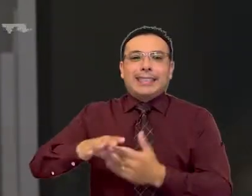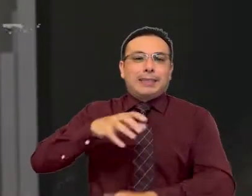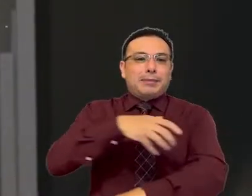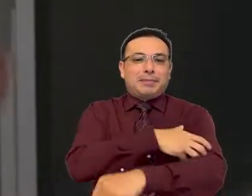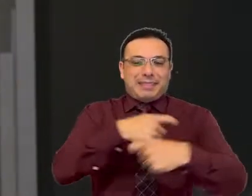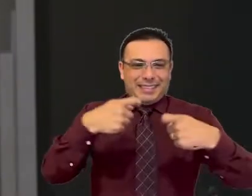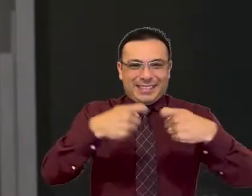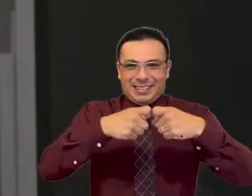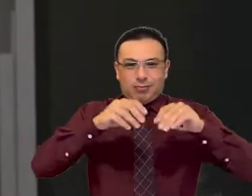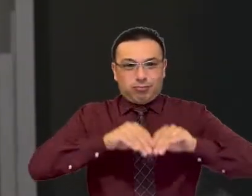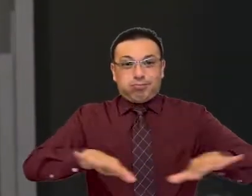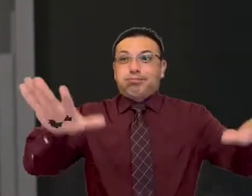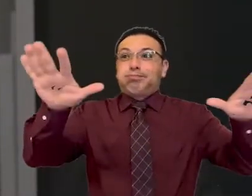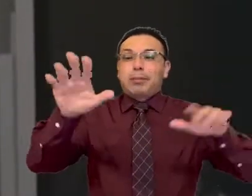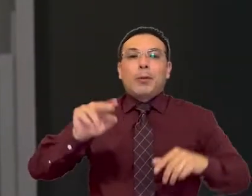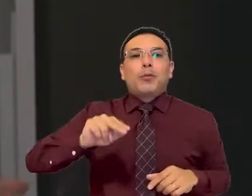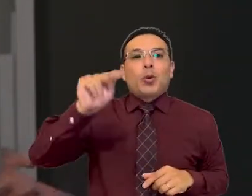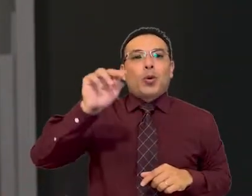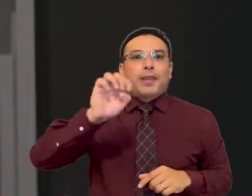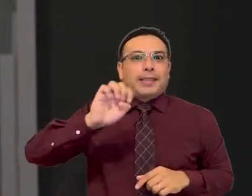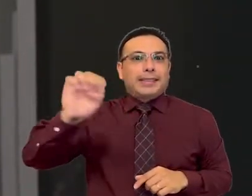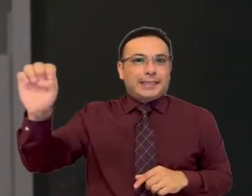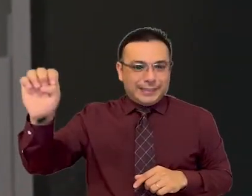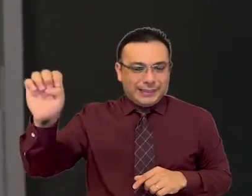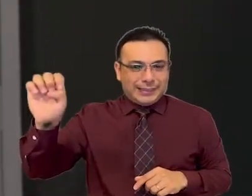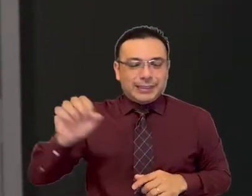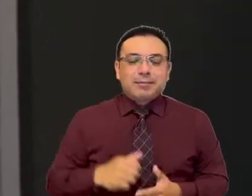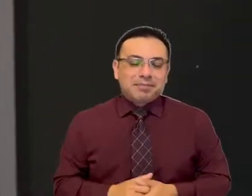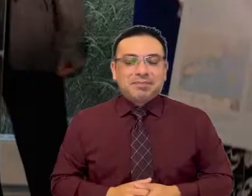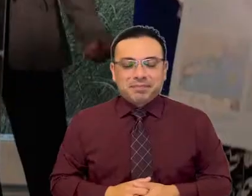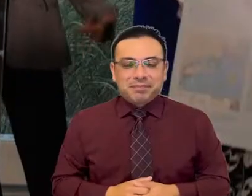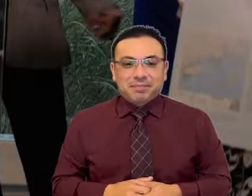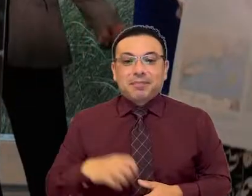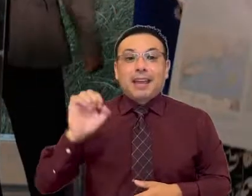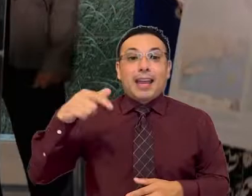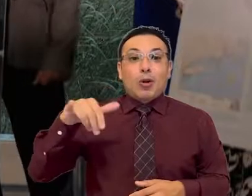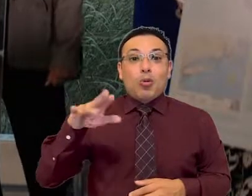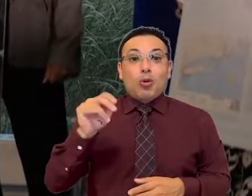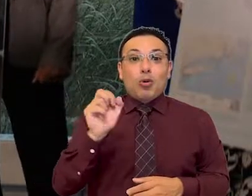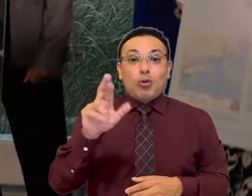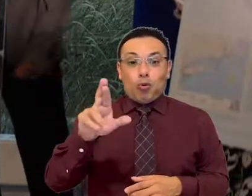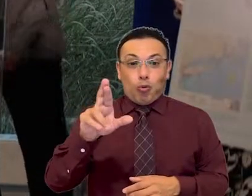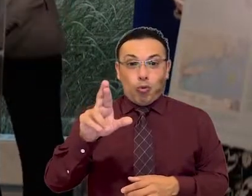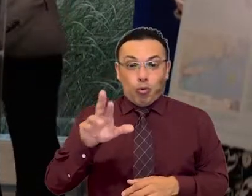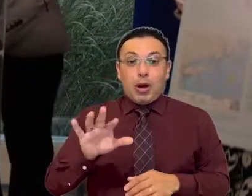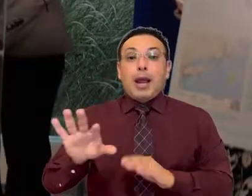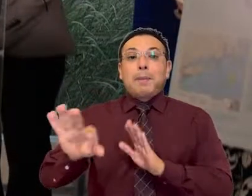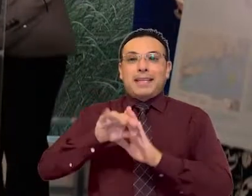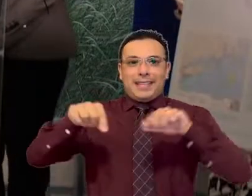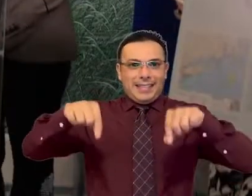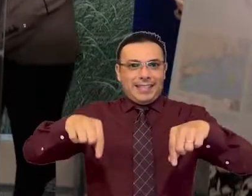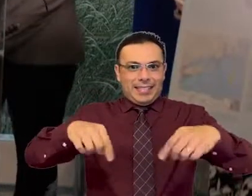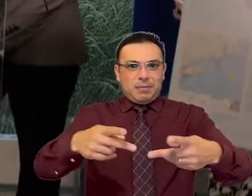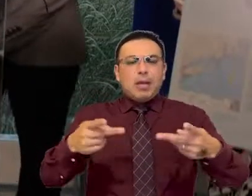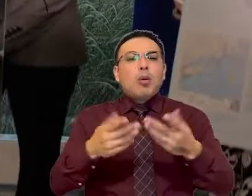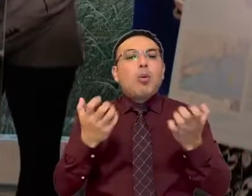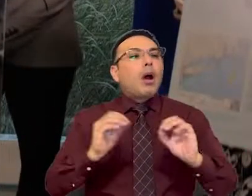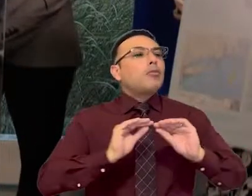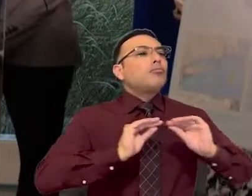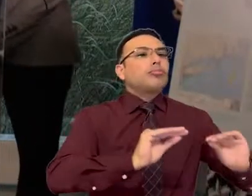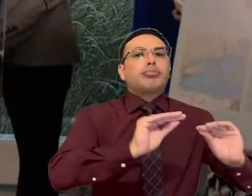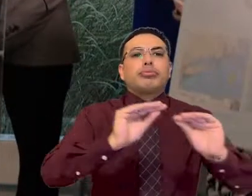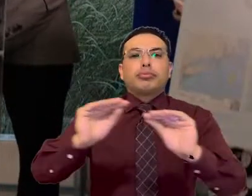the Northeast. And we're really excited that Equinor selected this particular venue to continue their efforts to educate